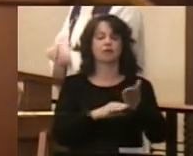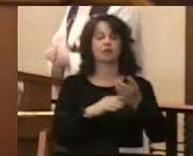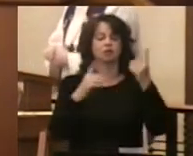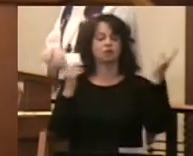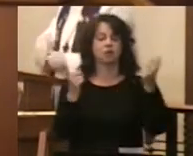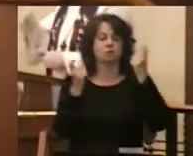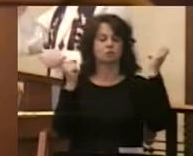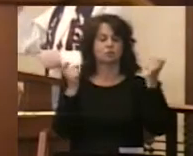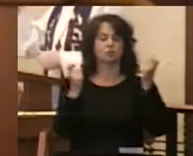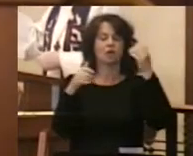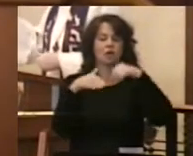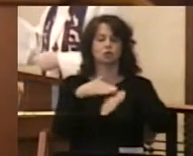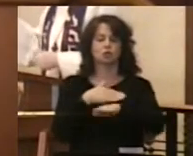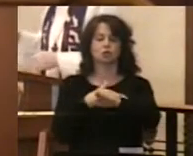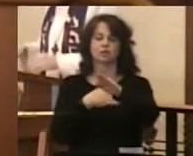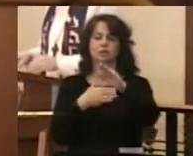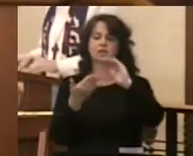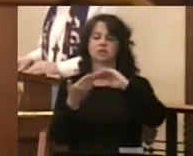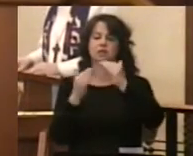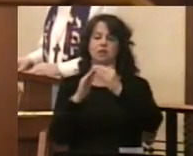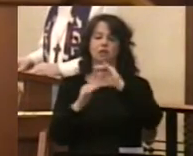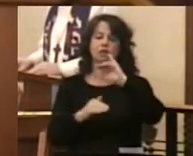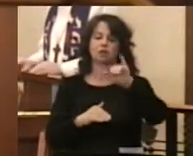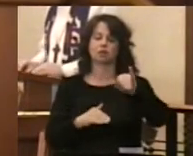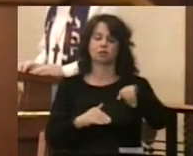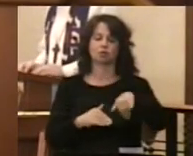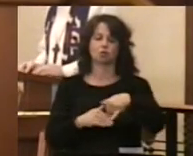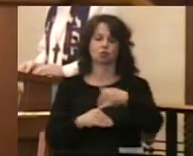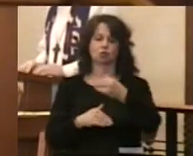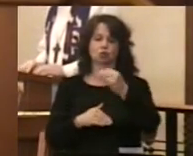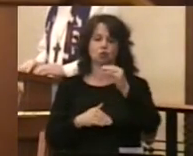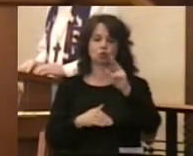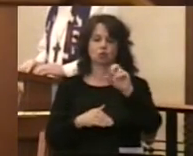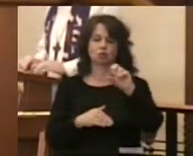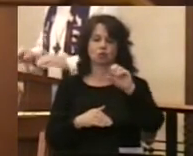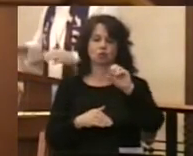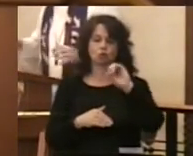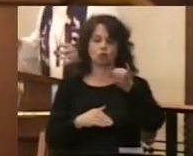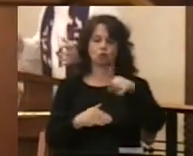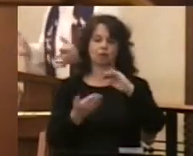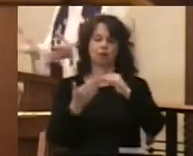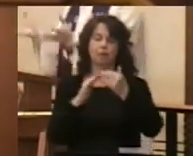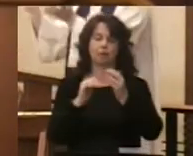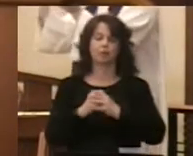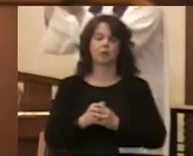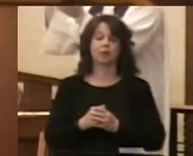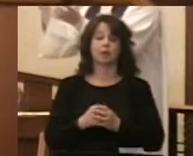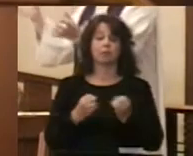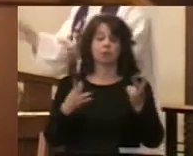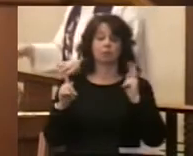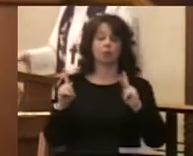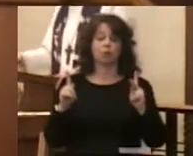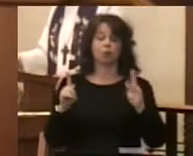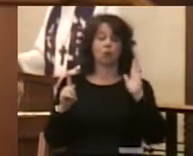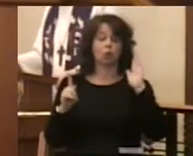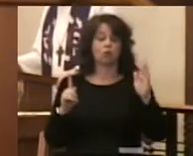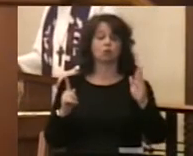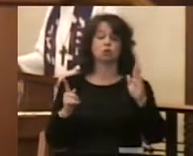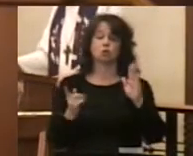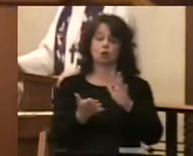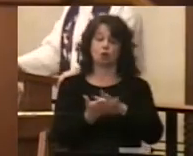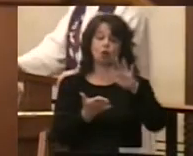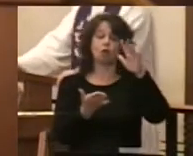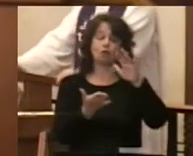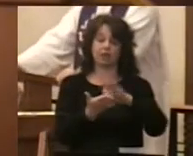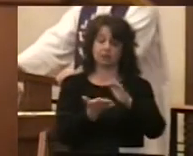into Jerusalem, which we'll celebrate this next Sunday. Many are still wanting to raise Jesus up in glory as